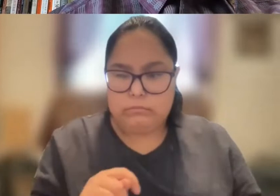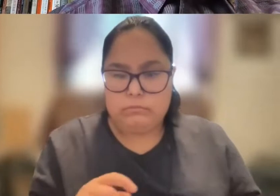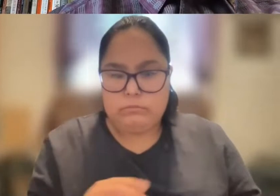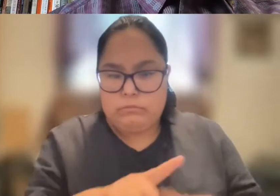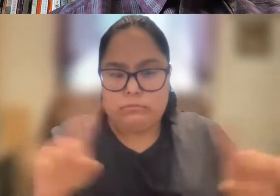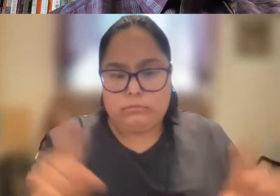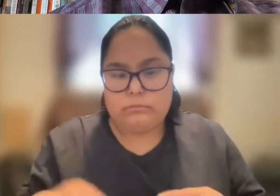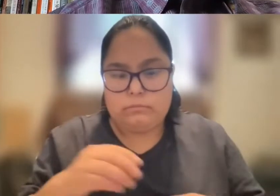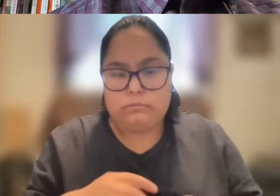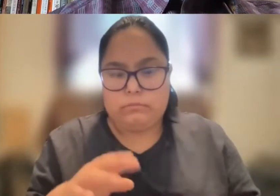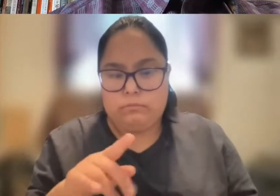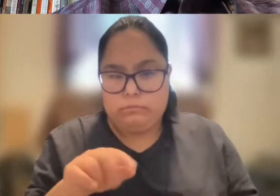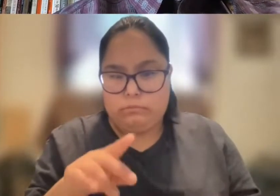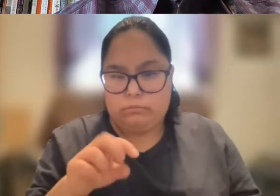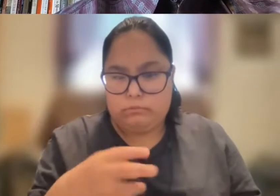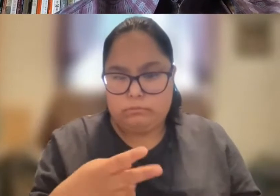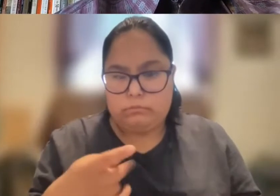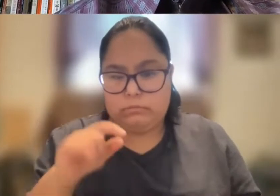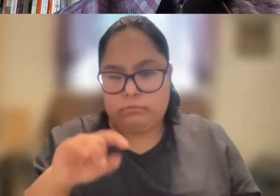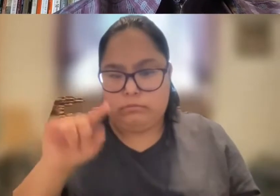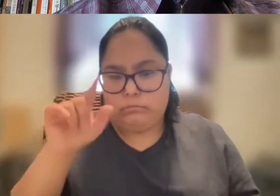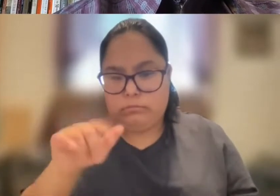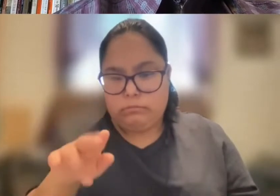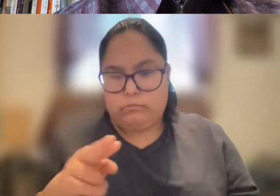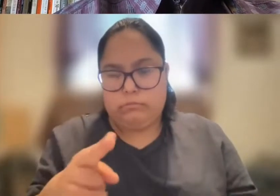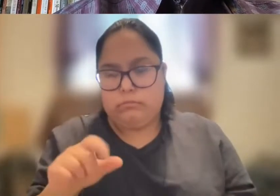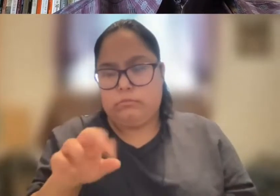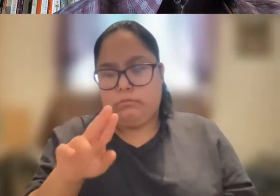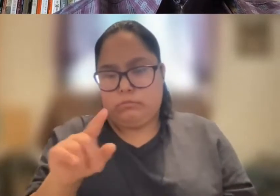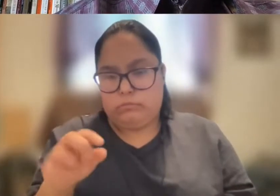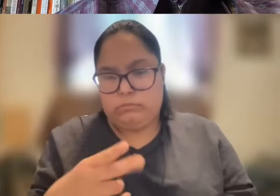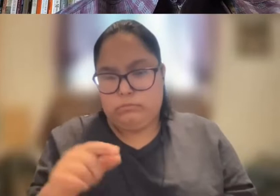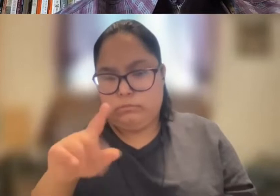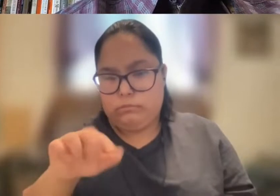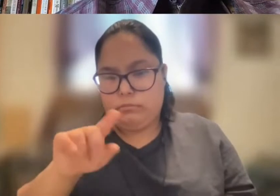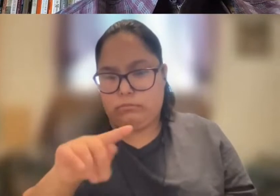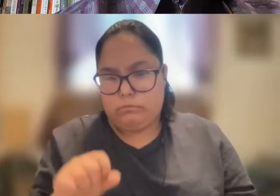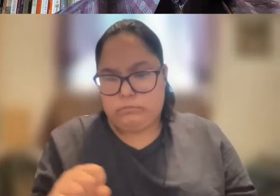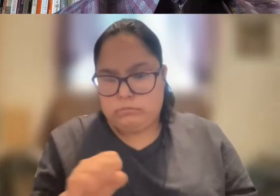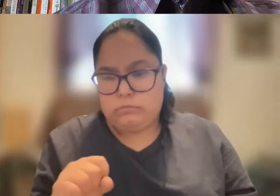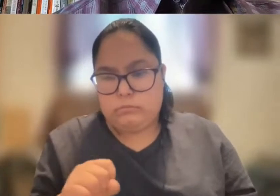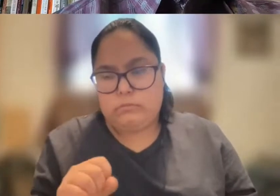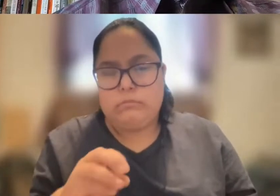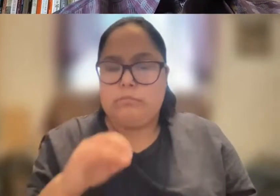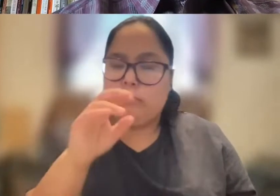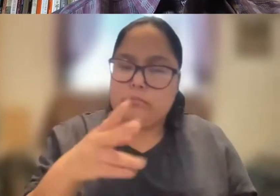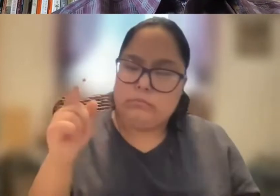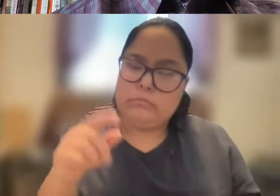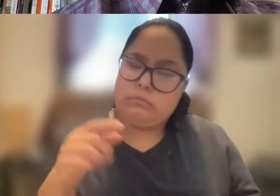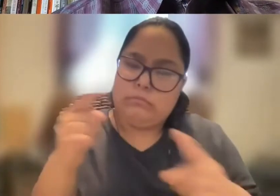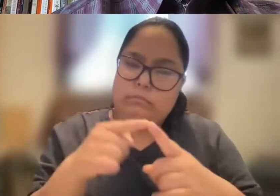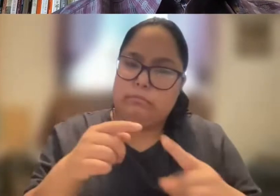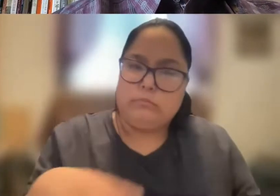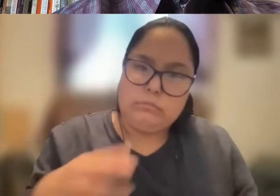But I'm still stuck with this label. I'm still stuck with all these taunts. So it got to the point where I have